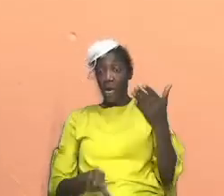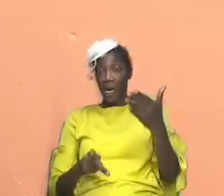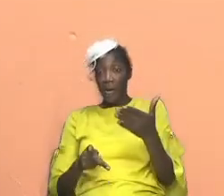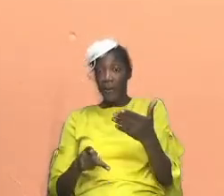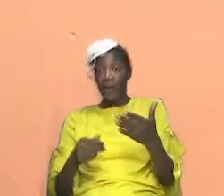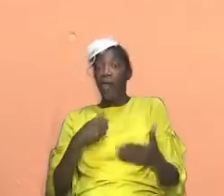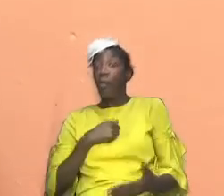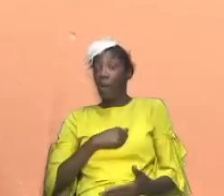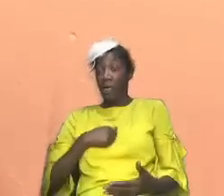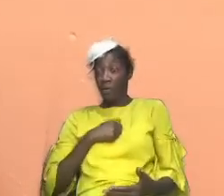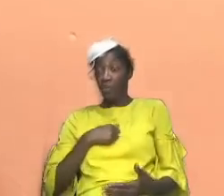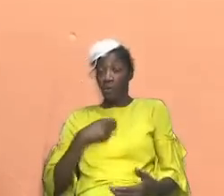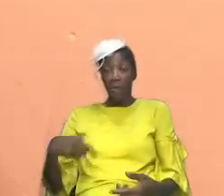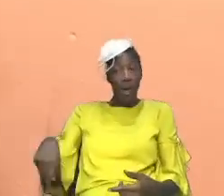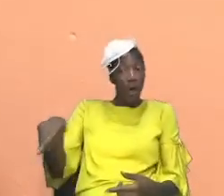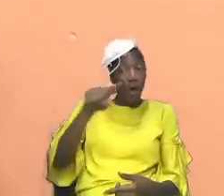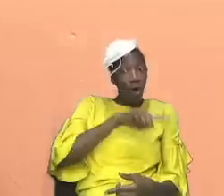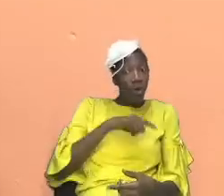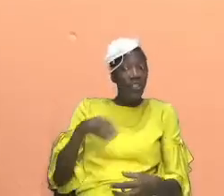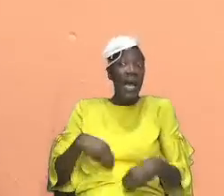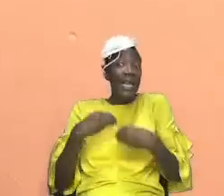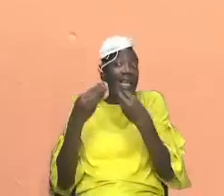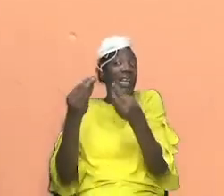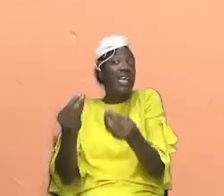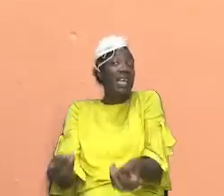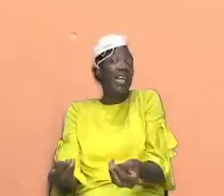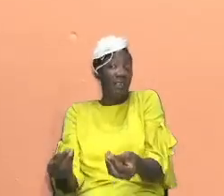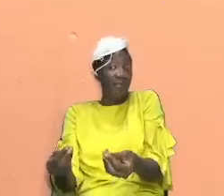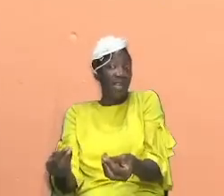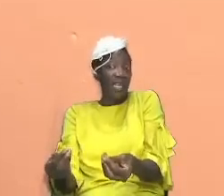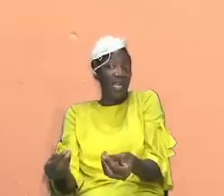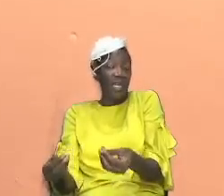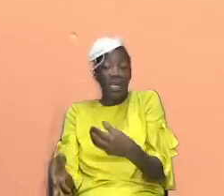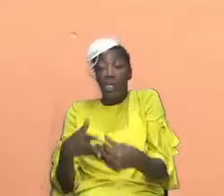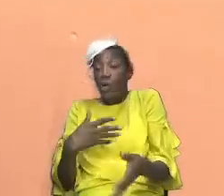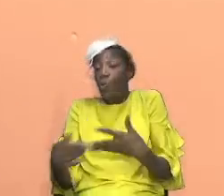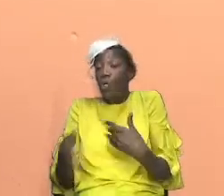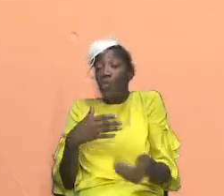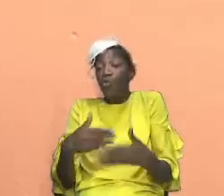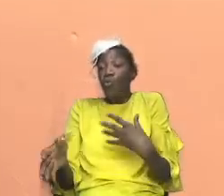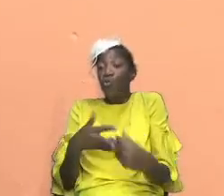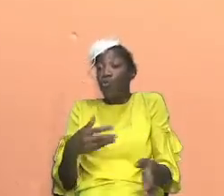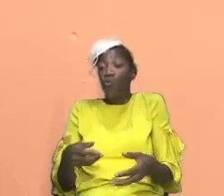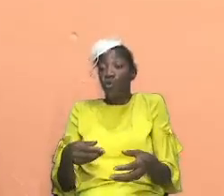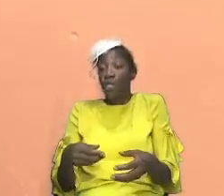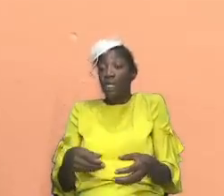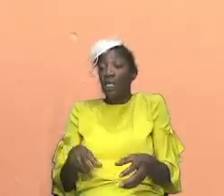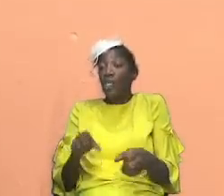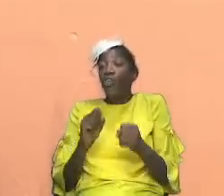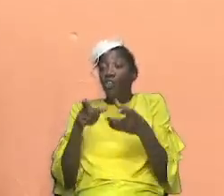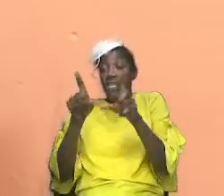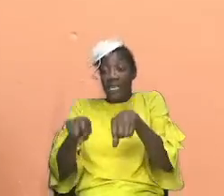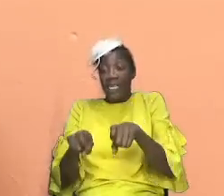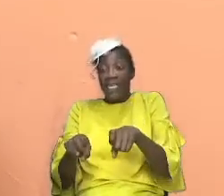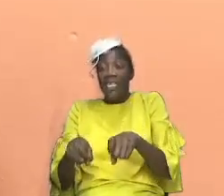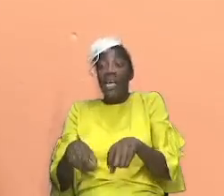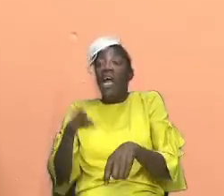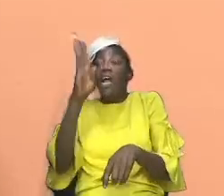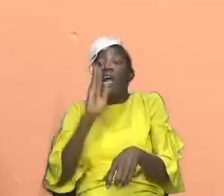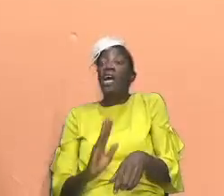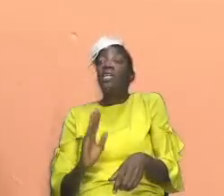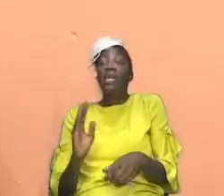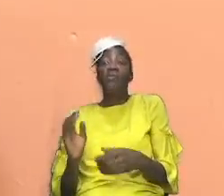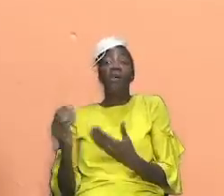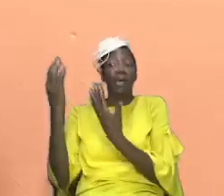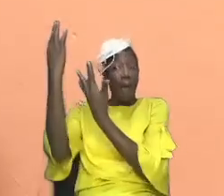done his part by extending to us, even though we did not deserve it, his unmerited favor.